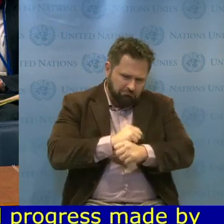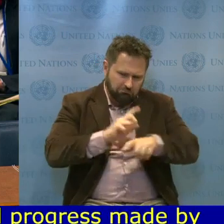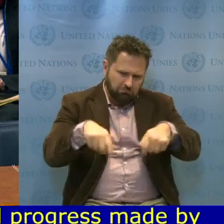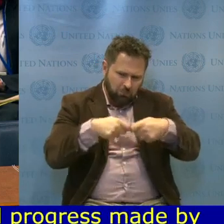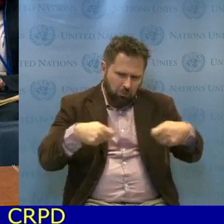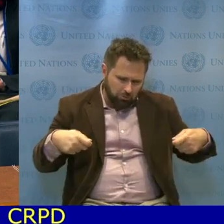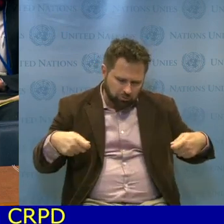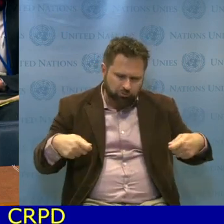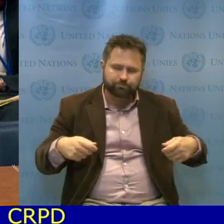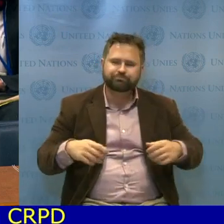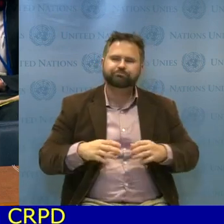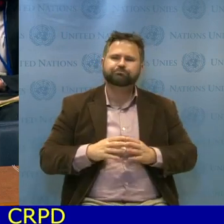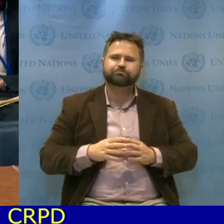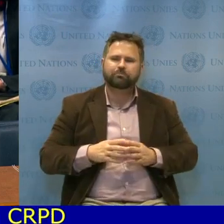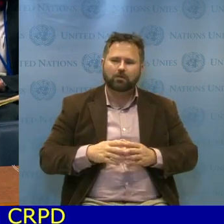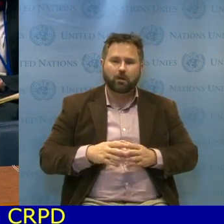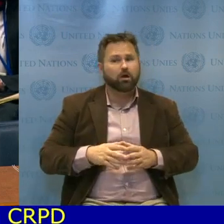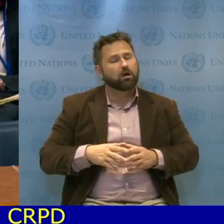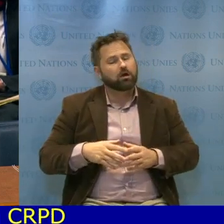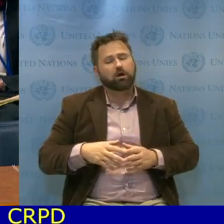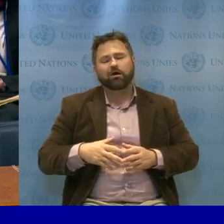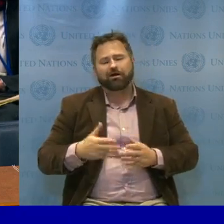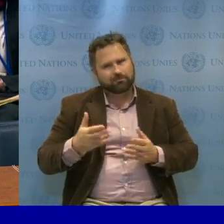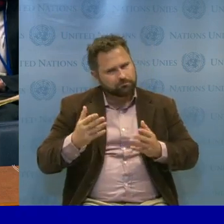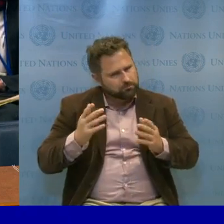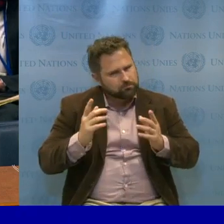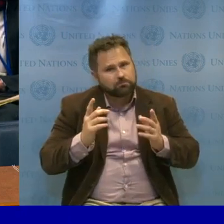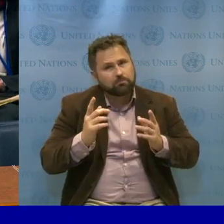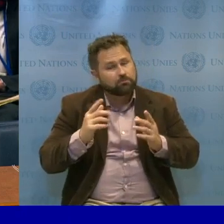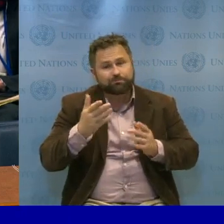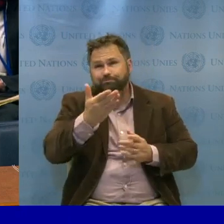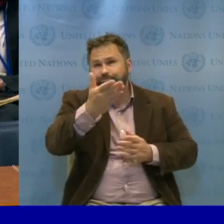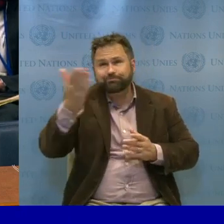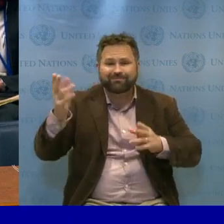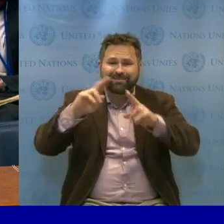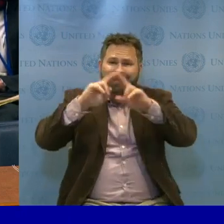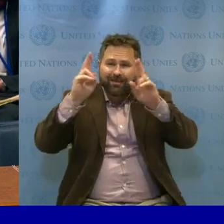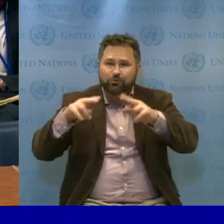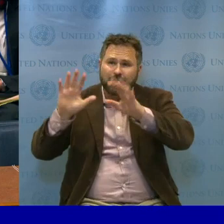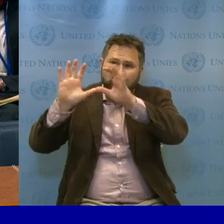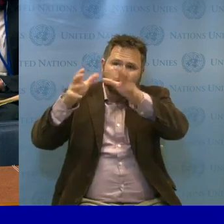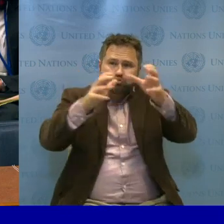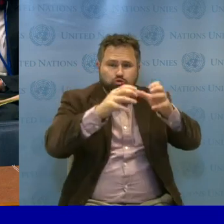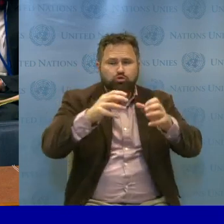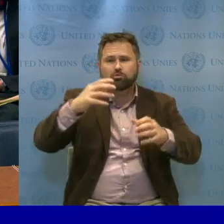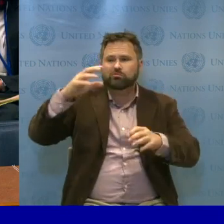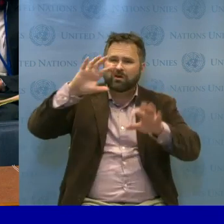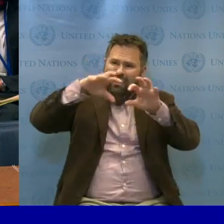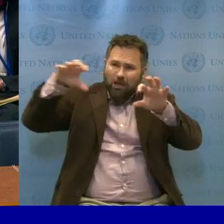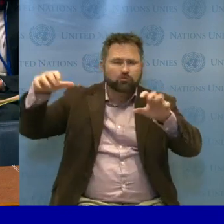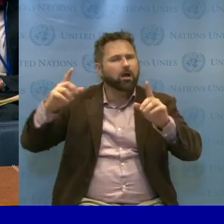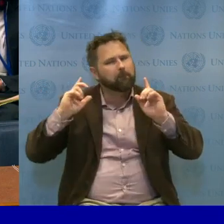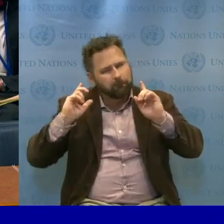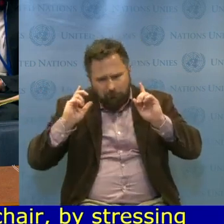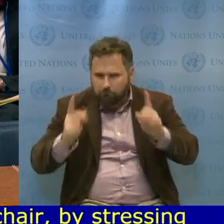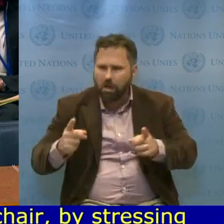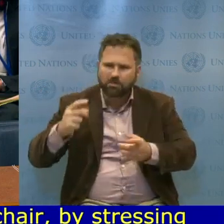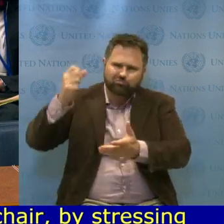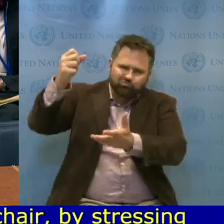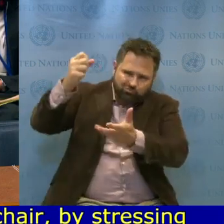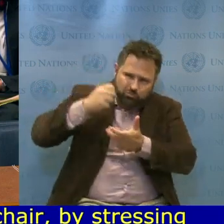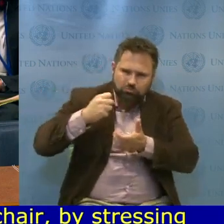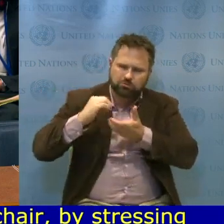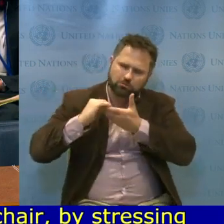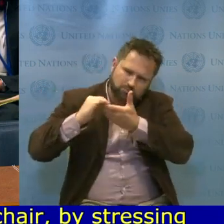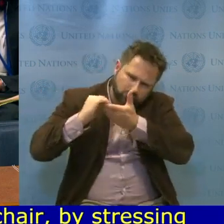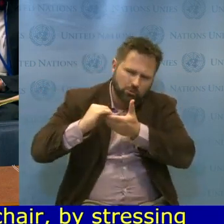need for enhanced support and cooperation from the international community for the developing countries, especially